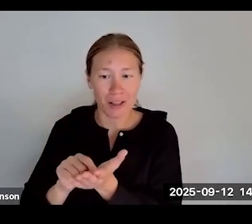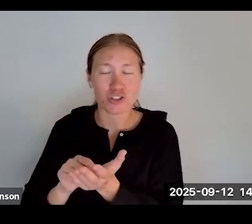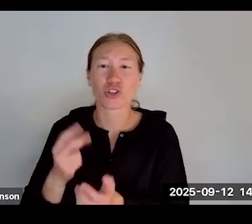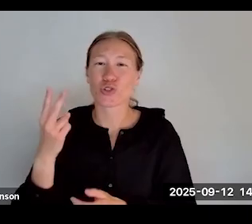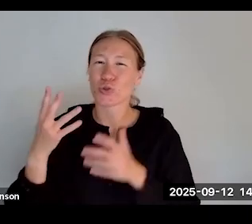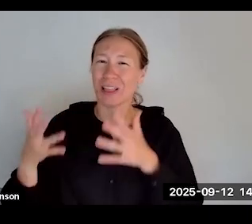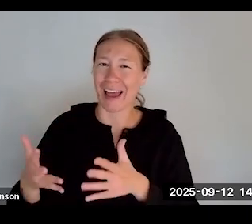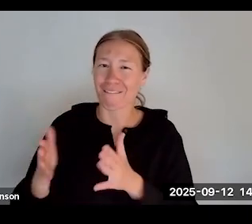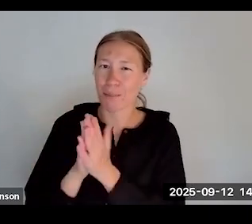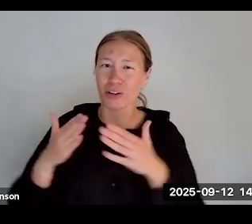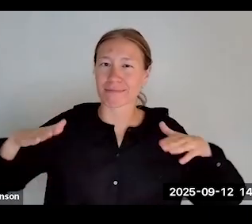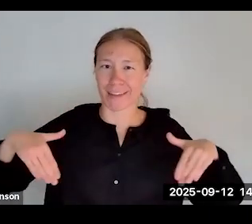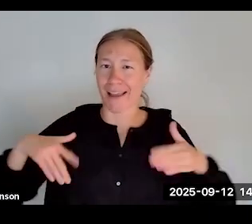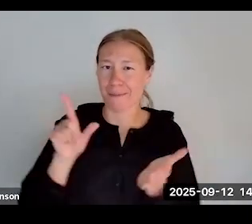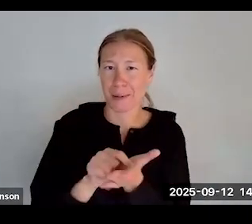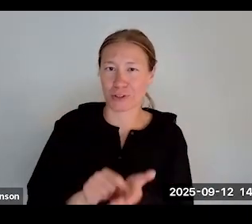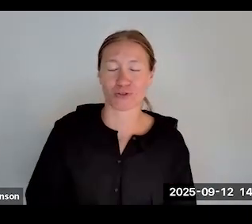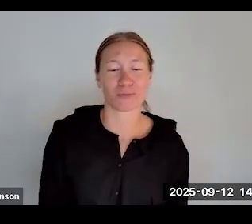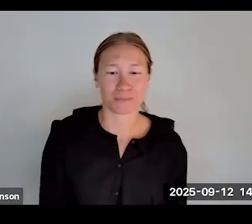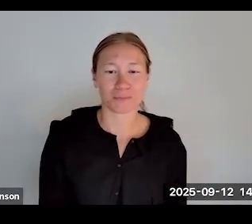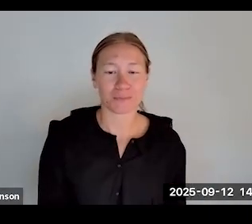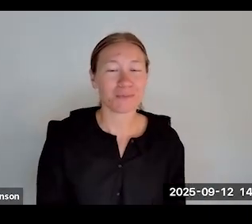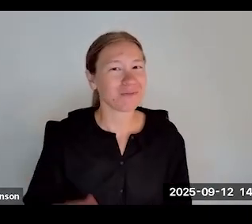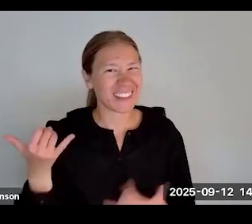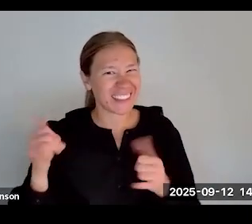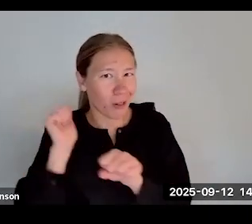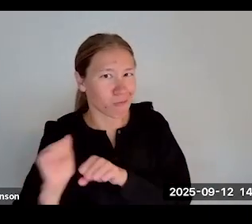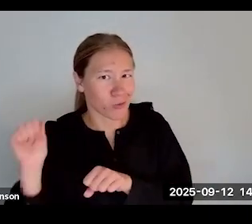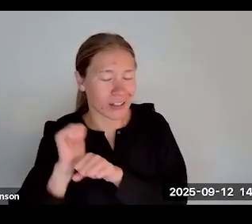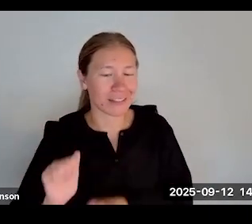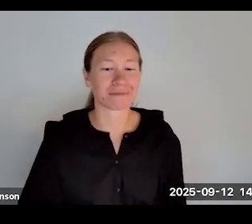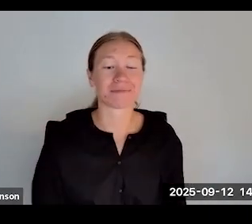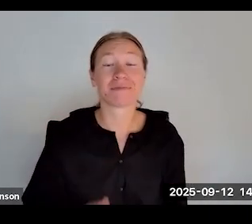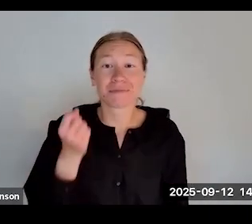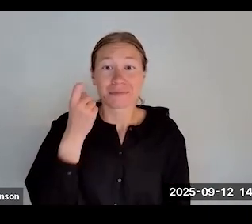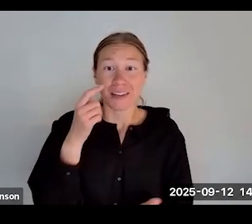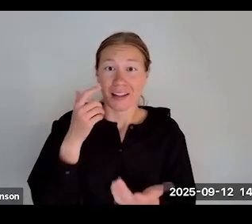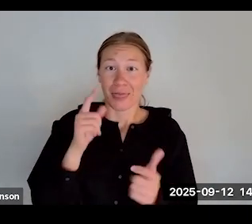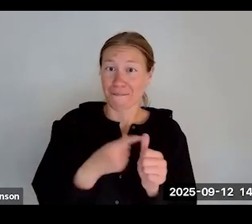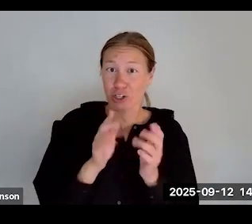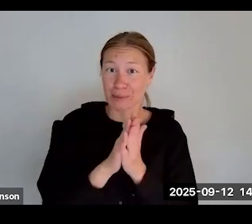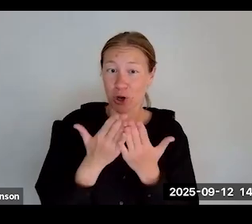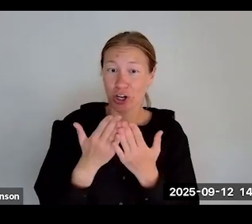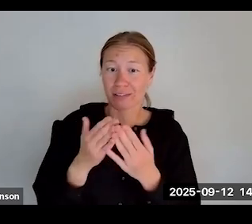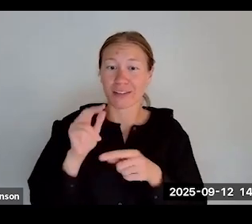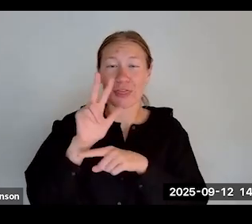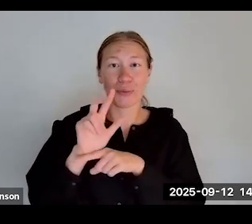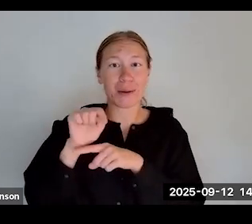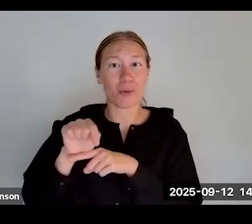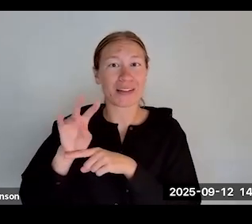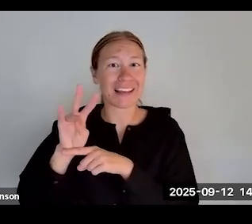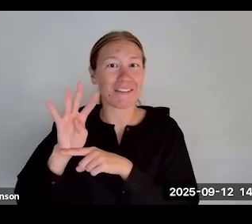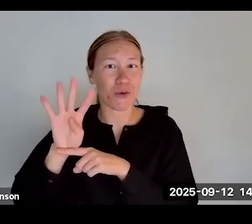Those haven't been published yet. She's working on it. But the first book has a rating of